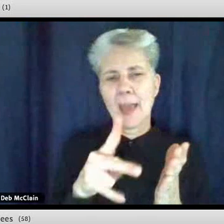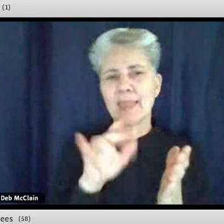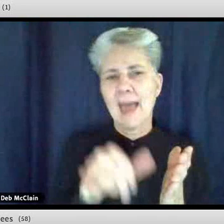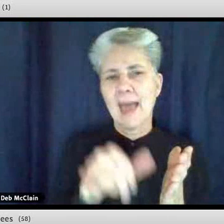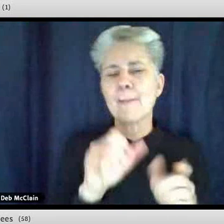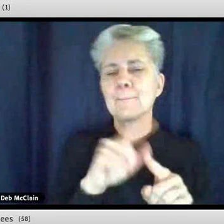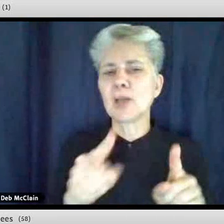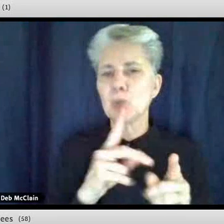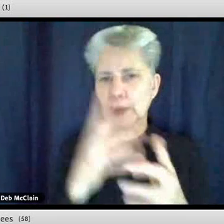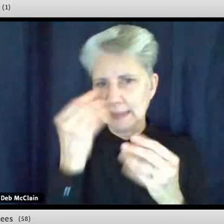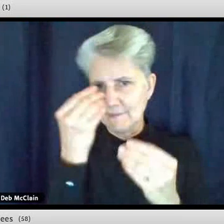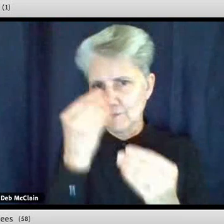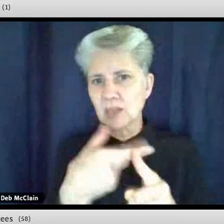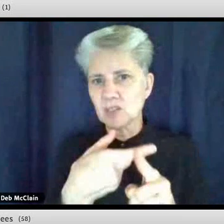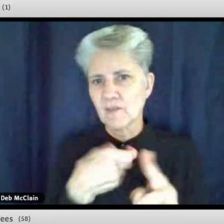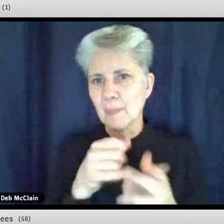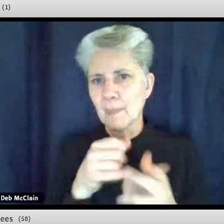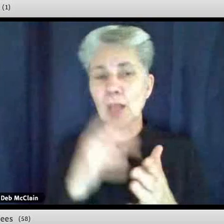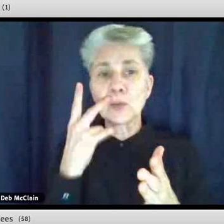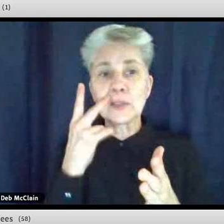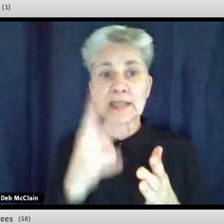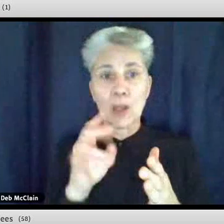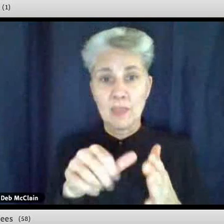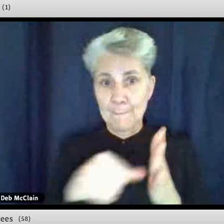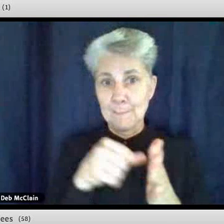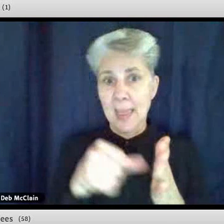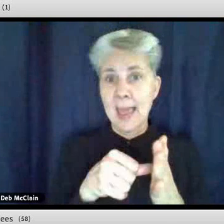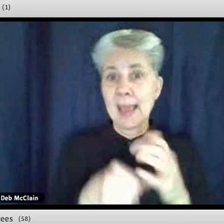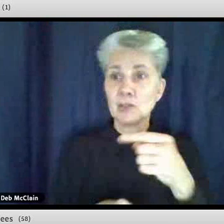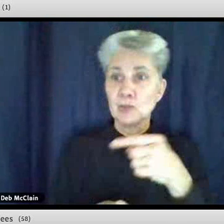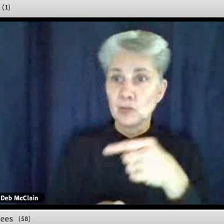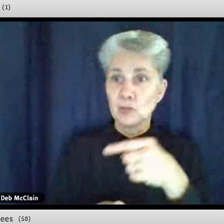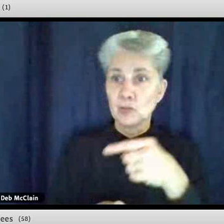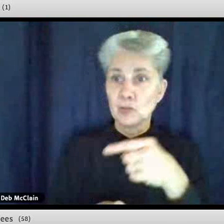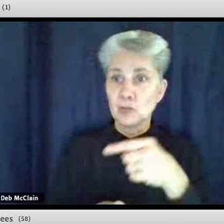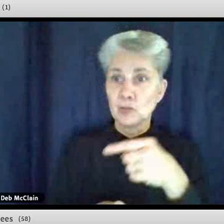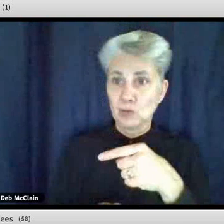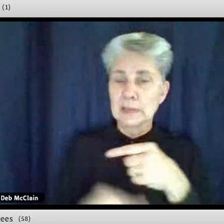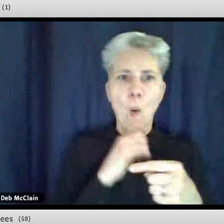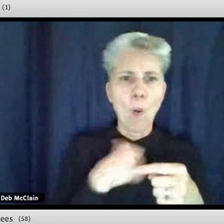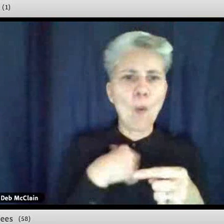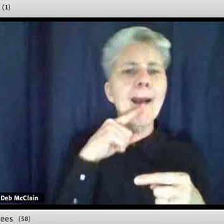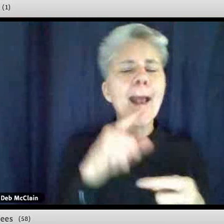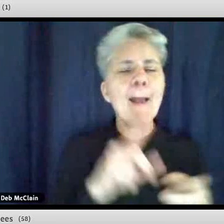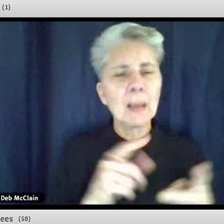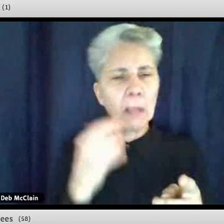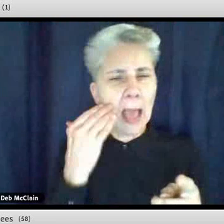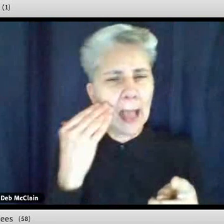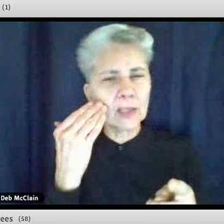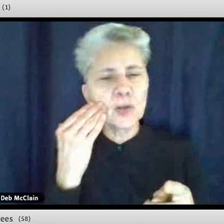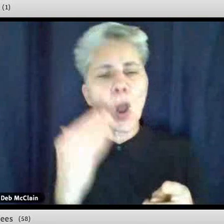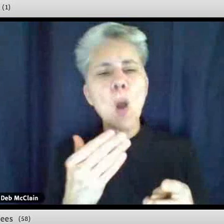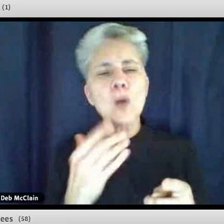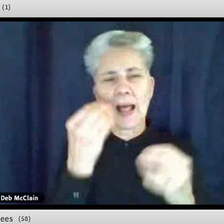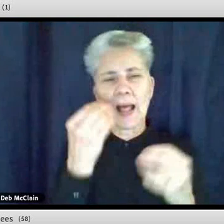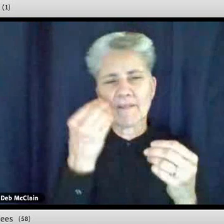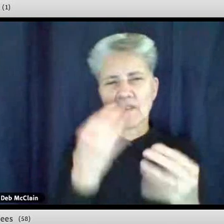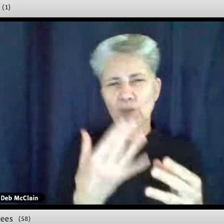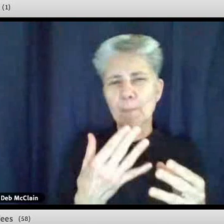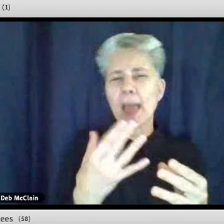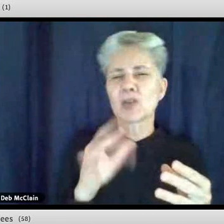somebody was real. White Pages, at some point you have to pay for, but you can get a lot of information. So you can see I'm there on that page,